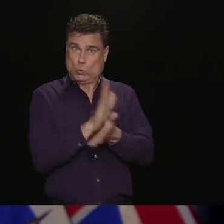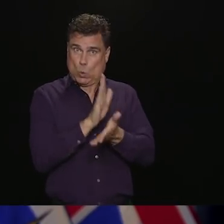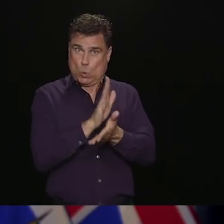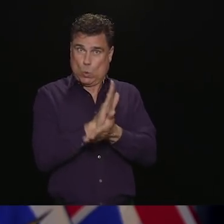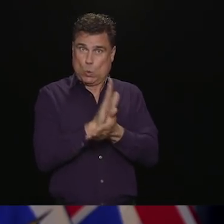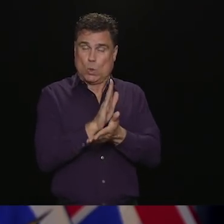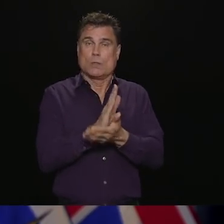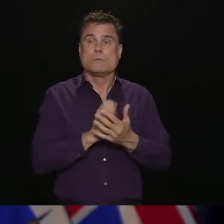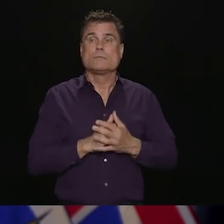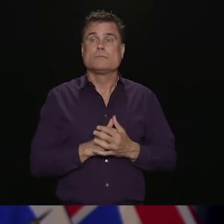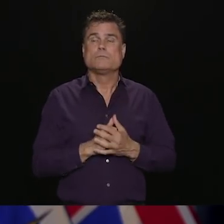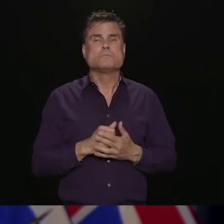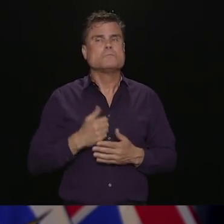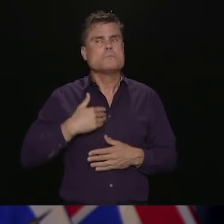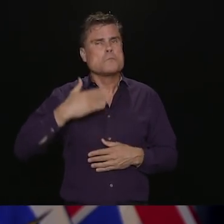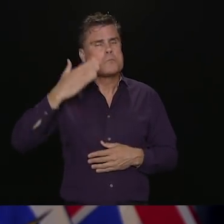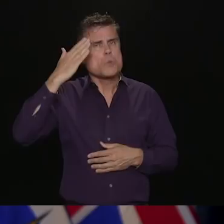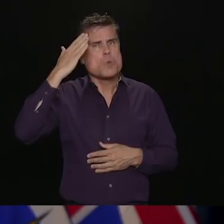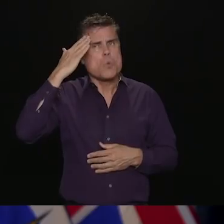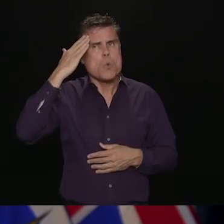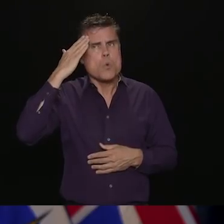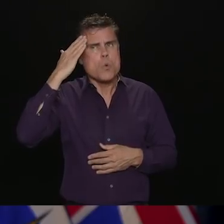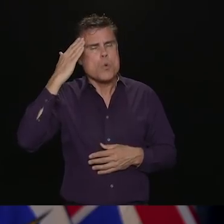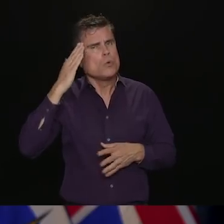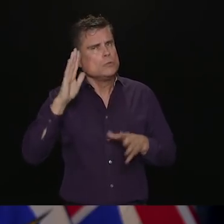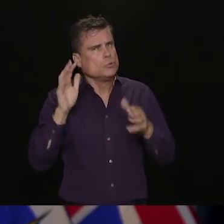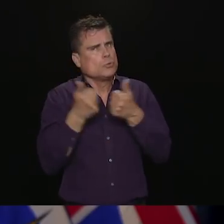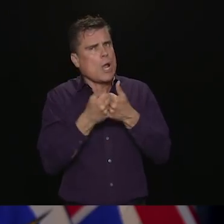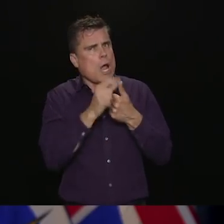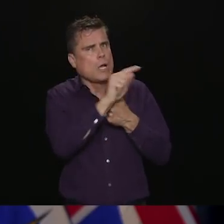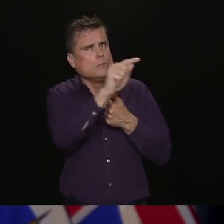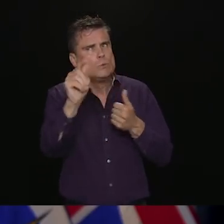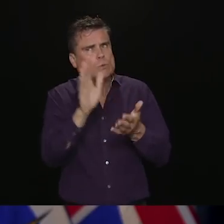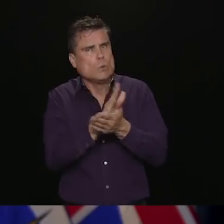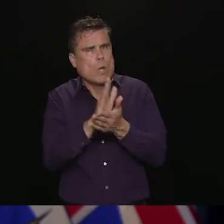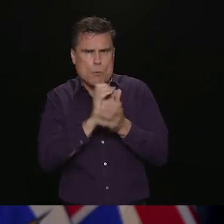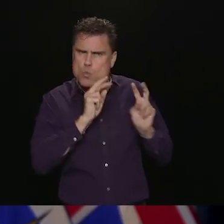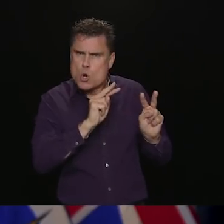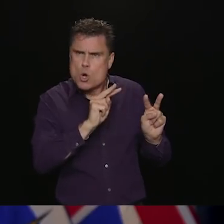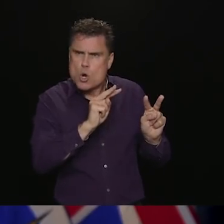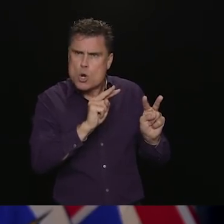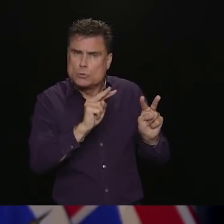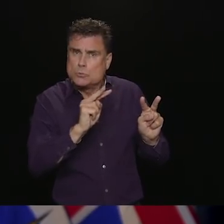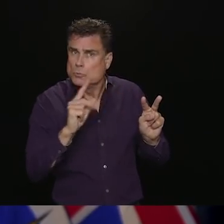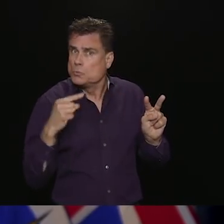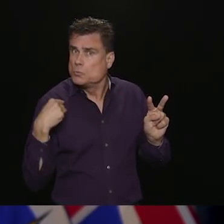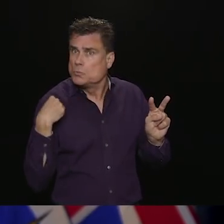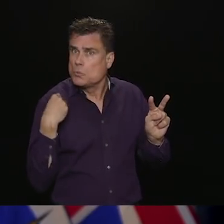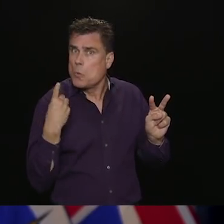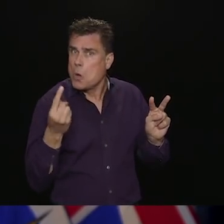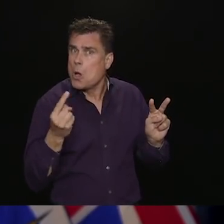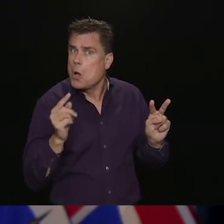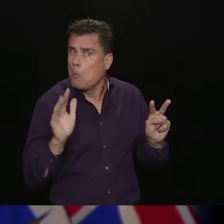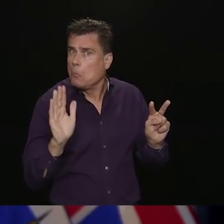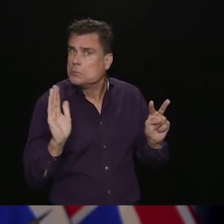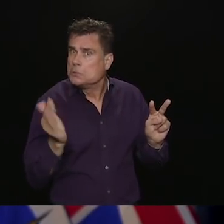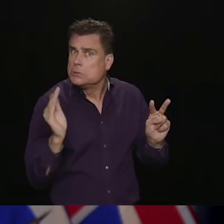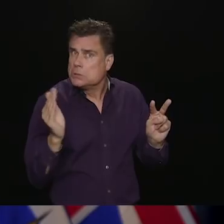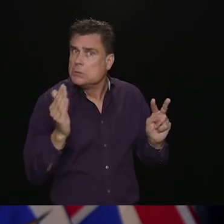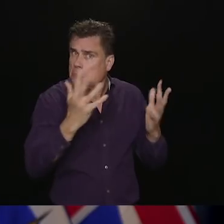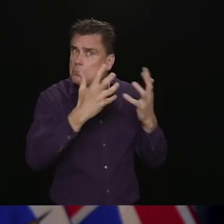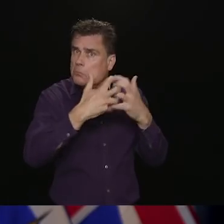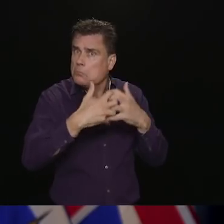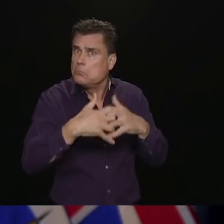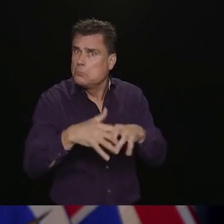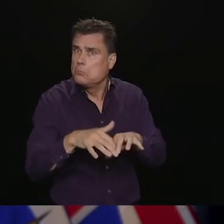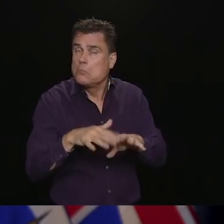well. I've been really pleased with the reports I've heard. It's not been perfect by any means, and we're figuring it out.